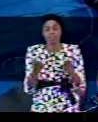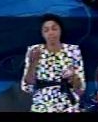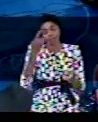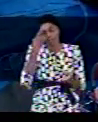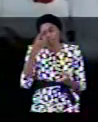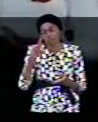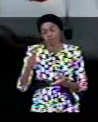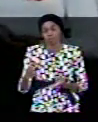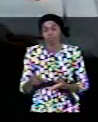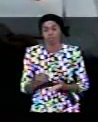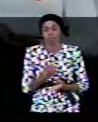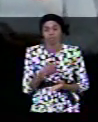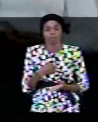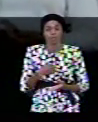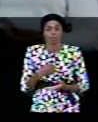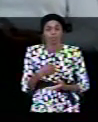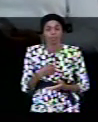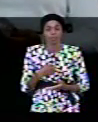me.